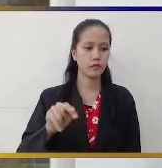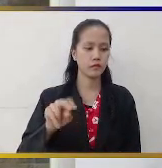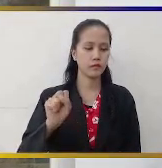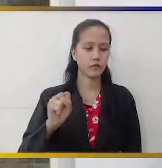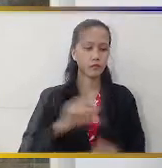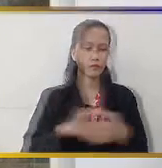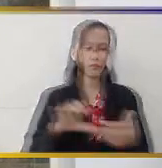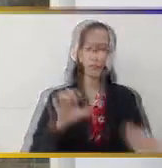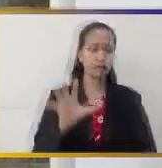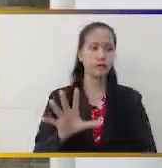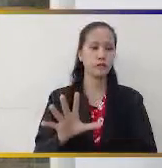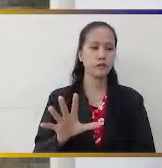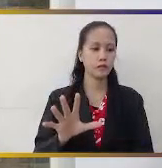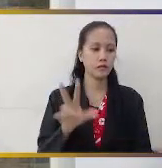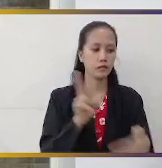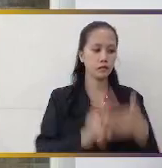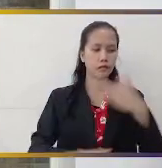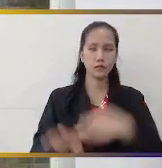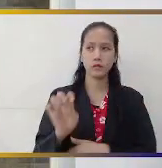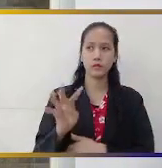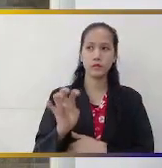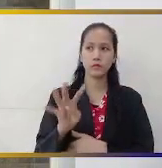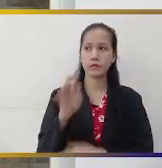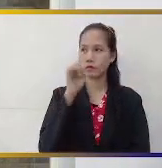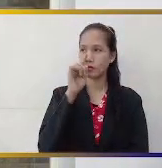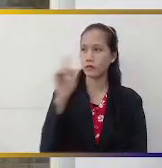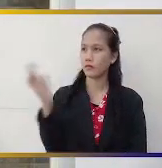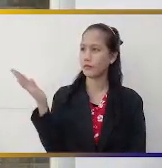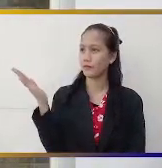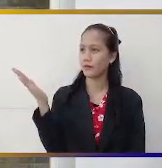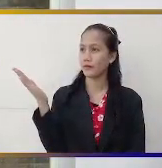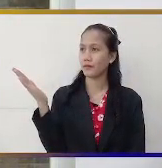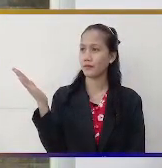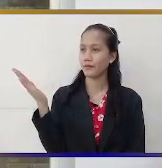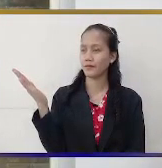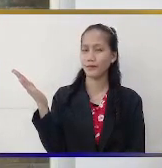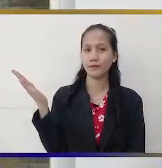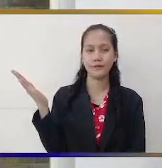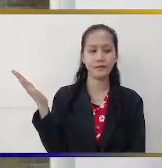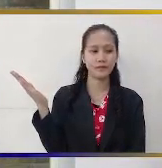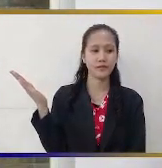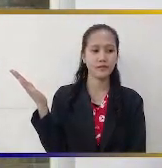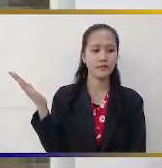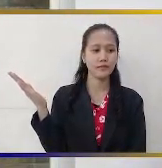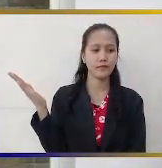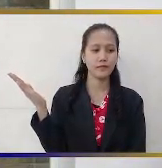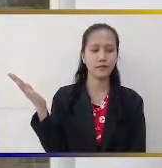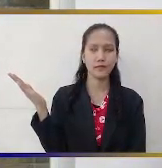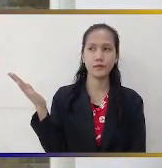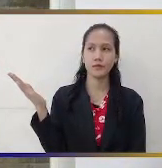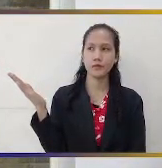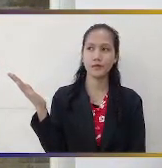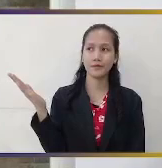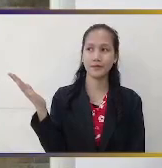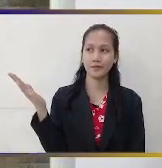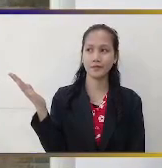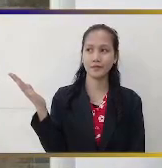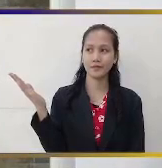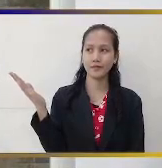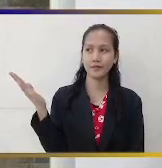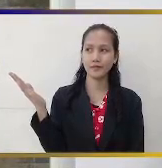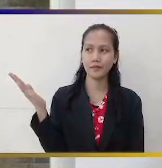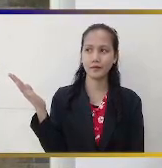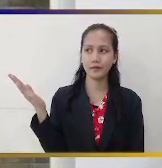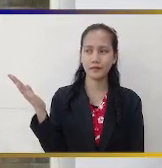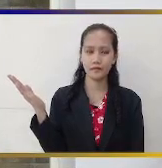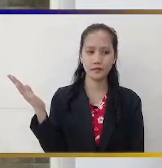Christ constraineth us. Okay, Sino, who's this speaking? Who wrote 2 Corinthians? Now, of course, the Holy Spirit